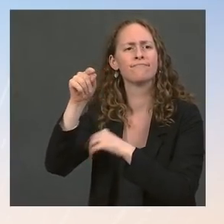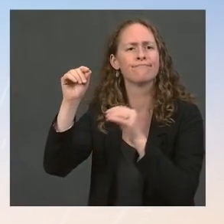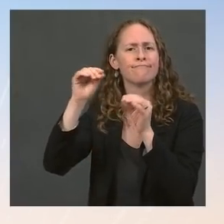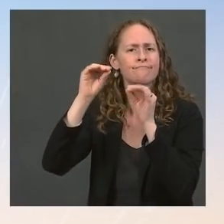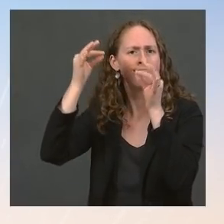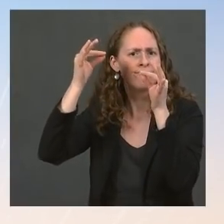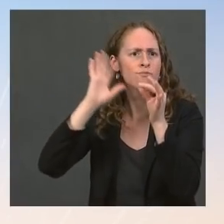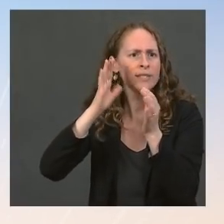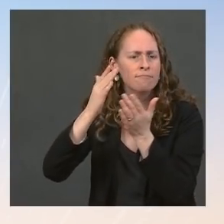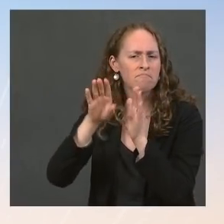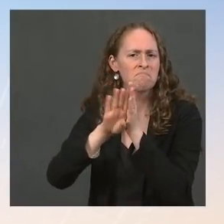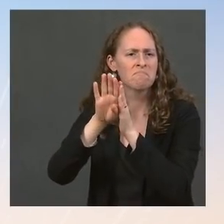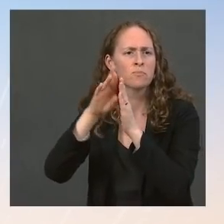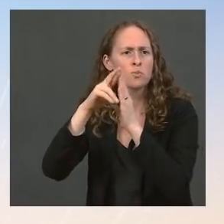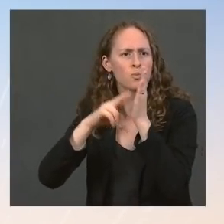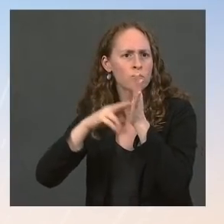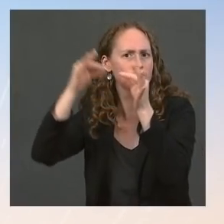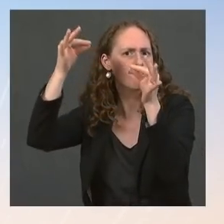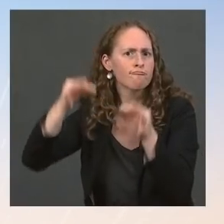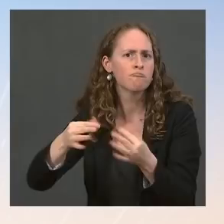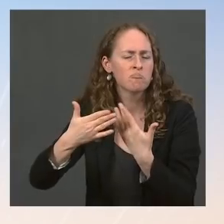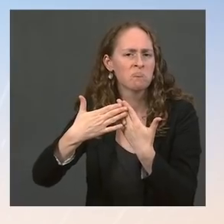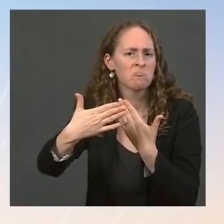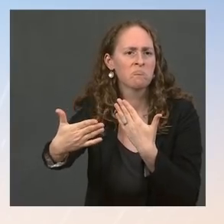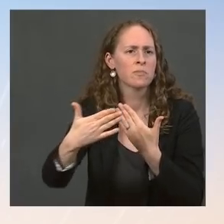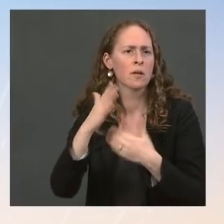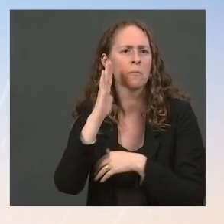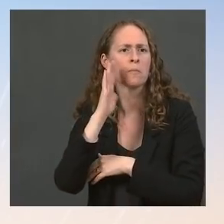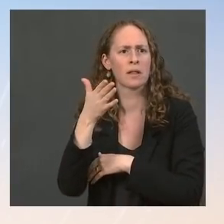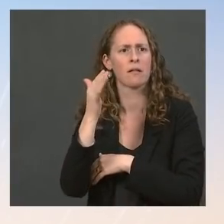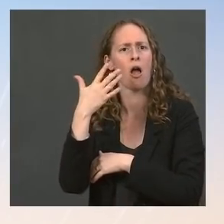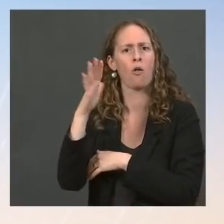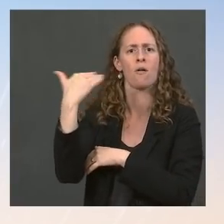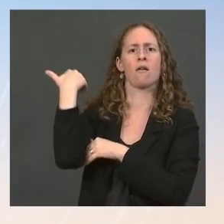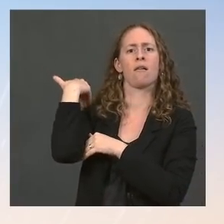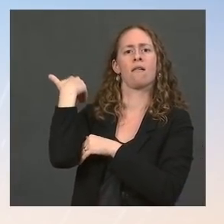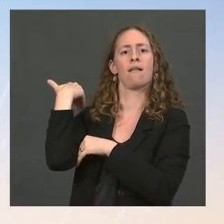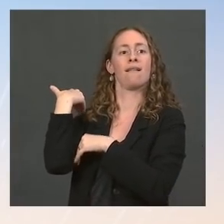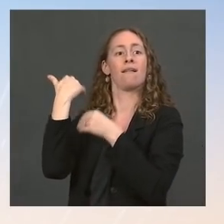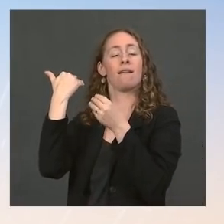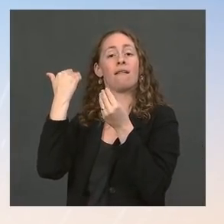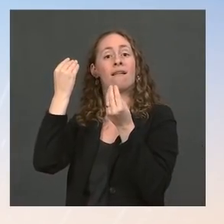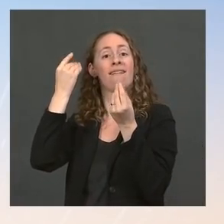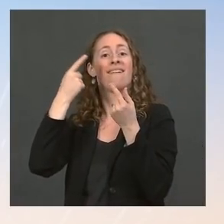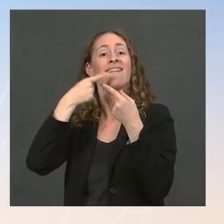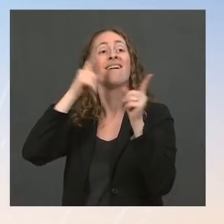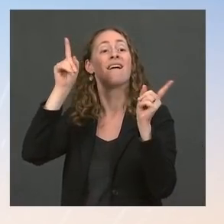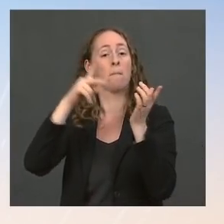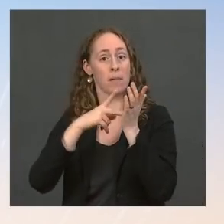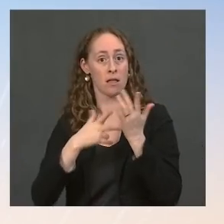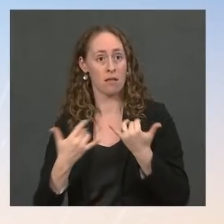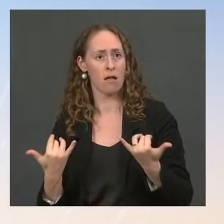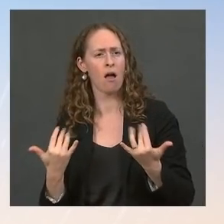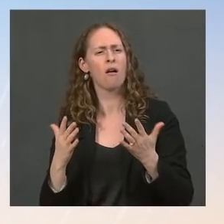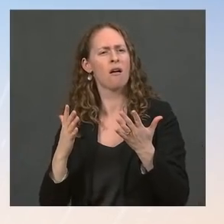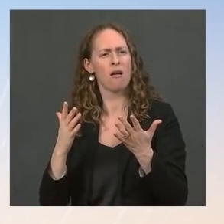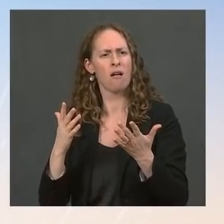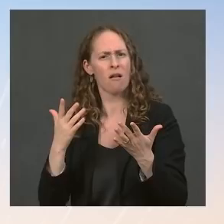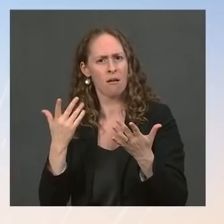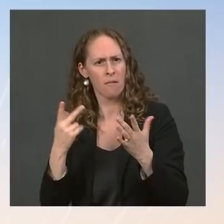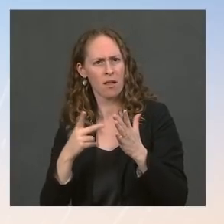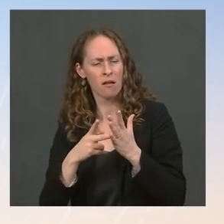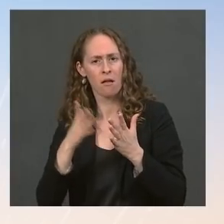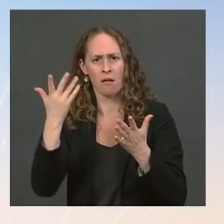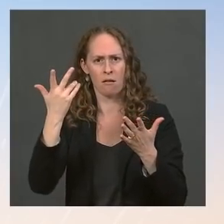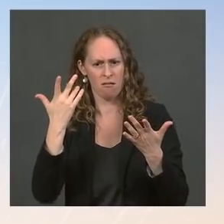just now. When it was announced a few weeks ago, it was going to take a few weeks. So are you signaling a delay of any kind of that rule? No, we never gave an exact timeline.